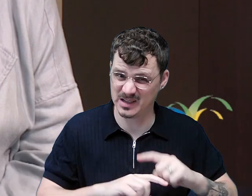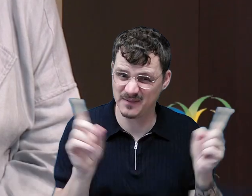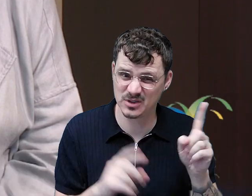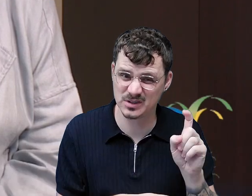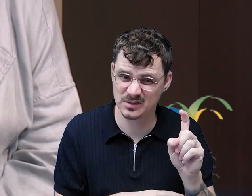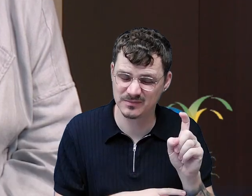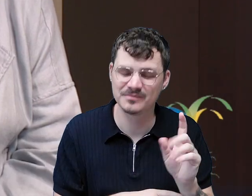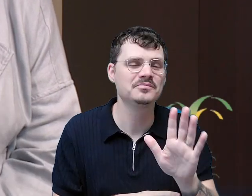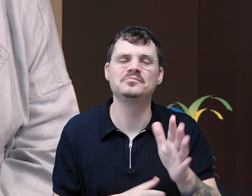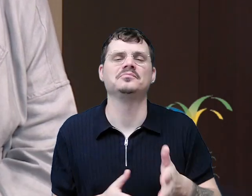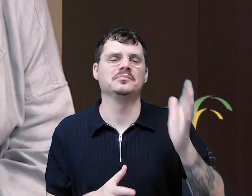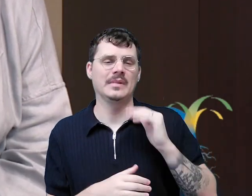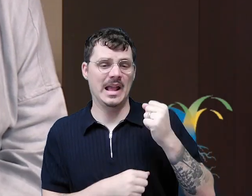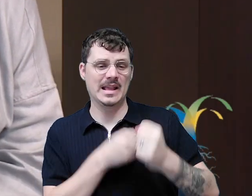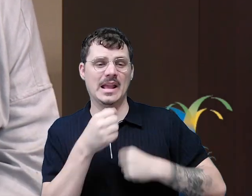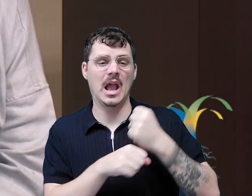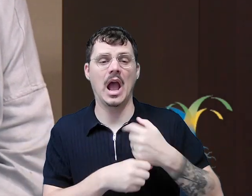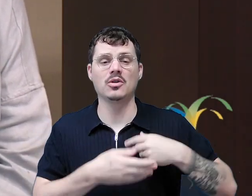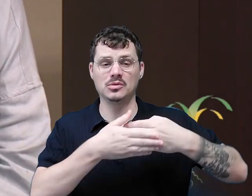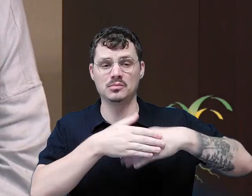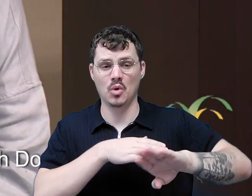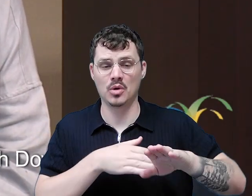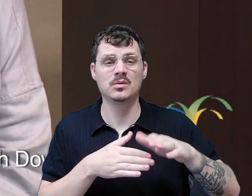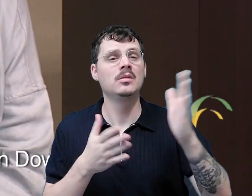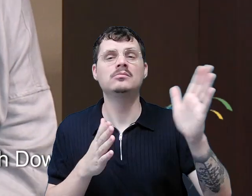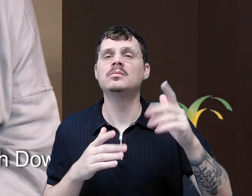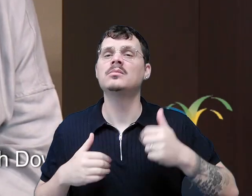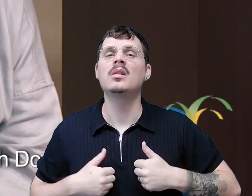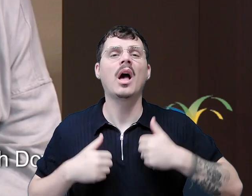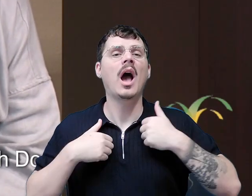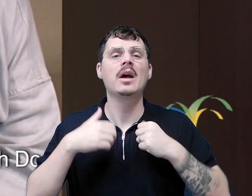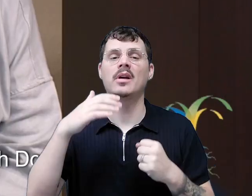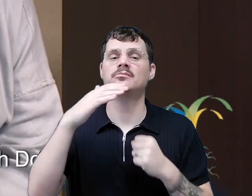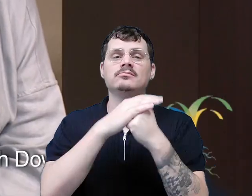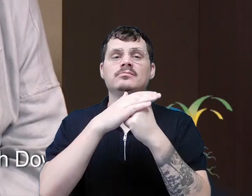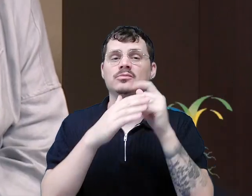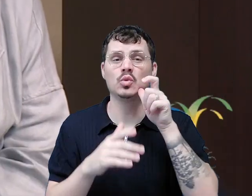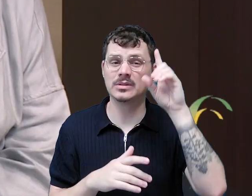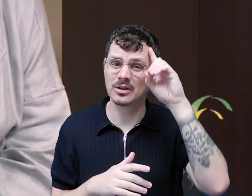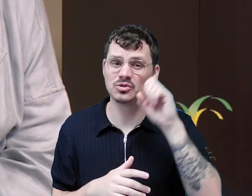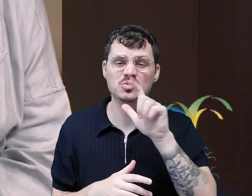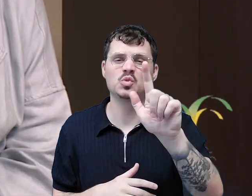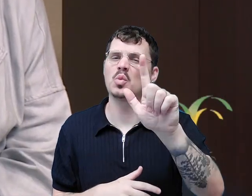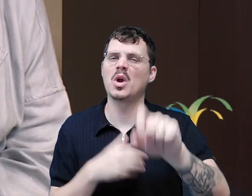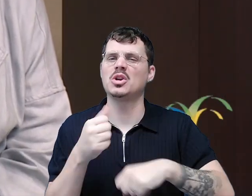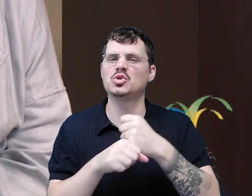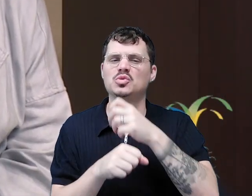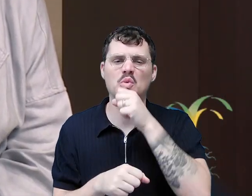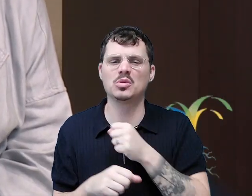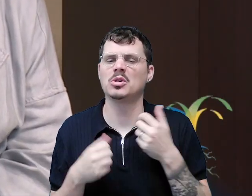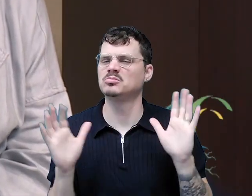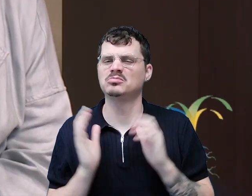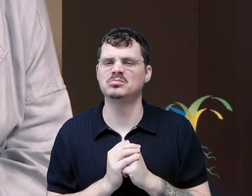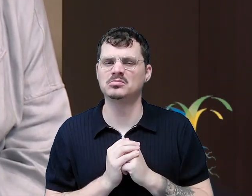difference? Well, the year I was born, the life expectancy for a person with Down syndrome was 21